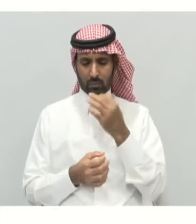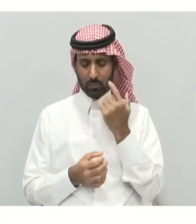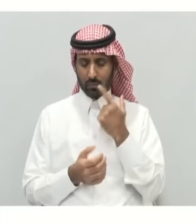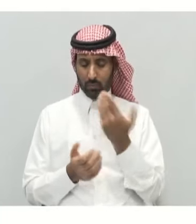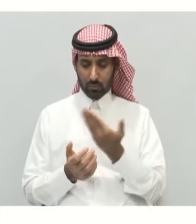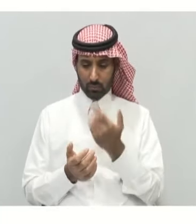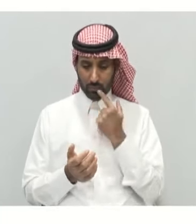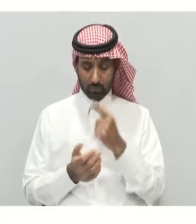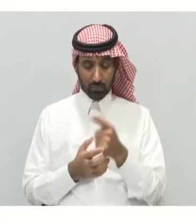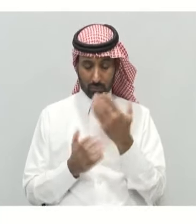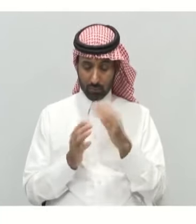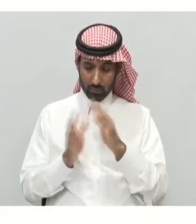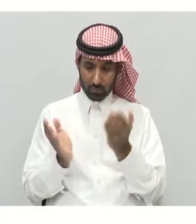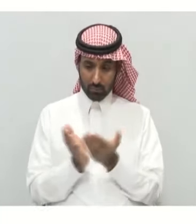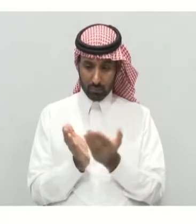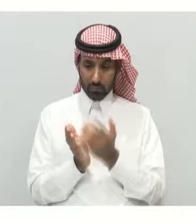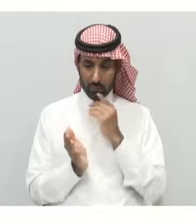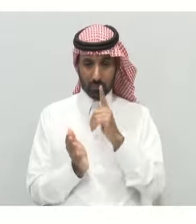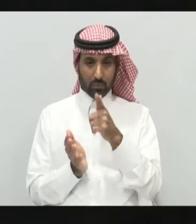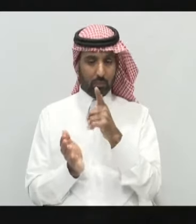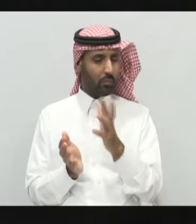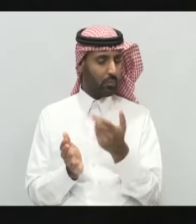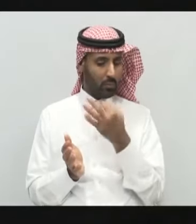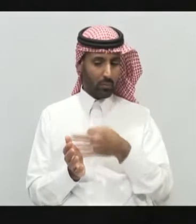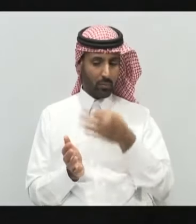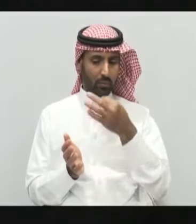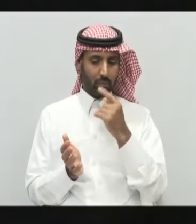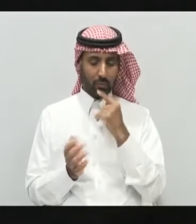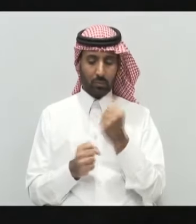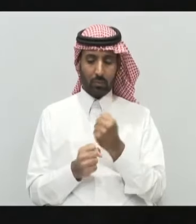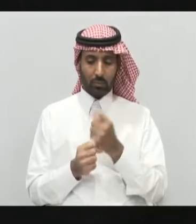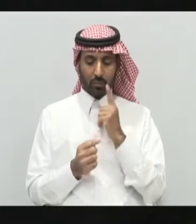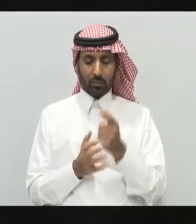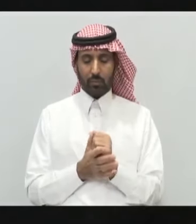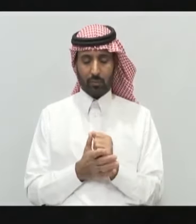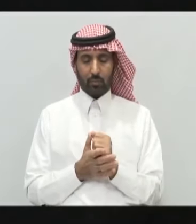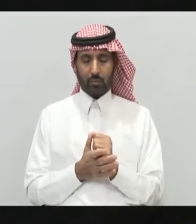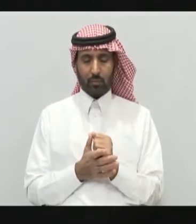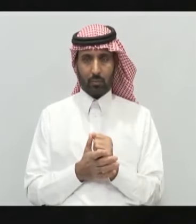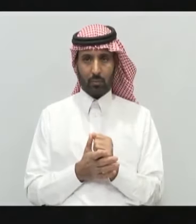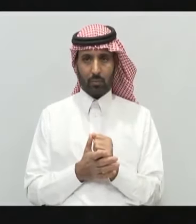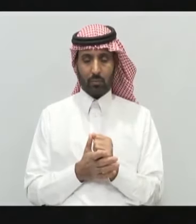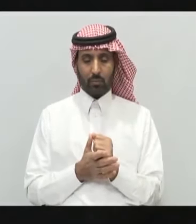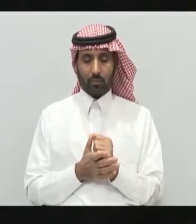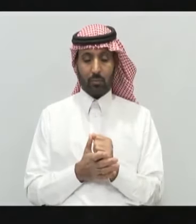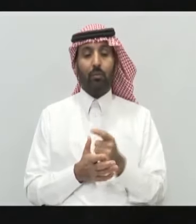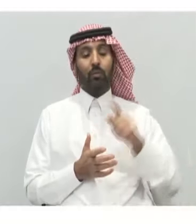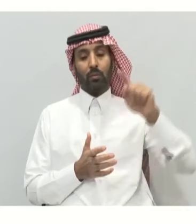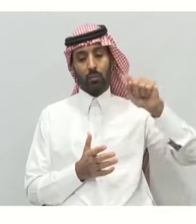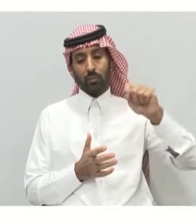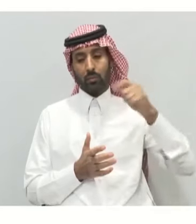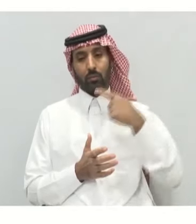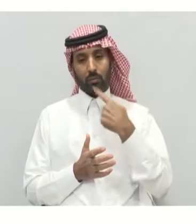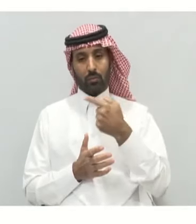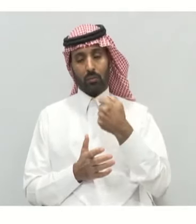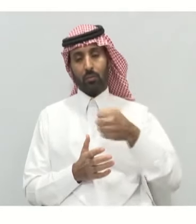class. So French is a language. And what is usually the verb that we use with a language? Very good,